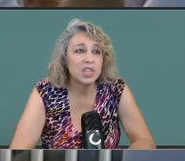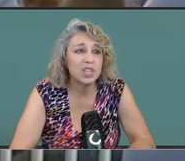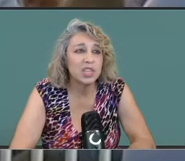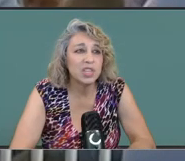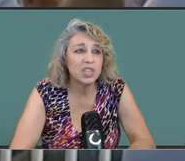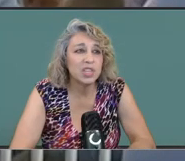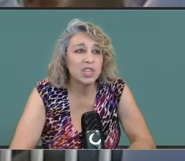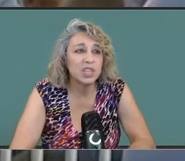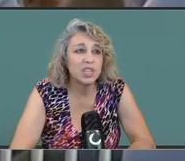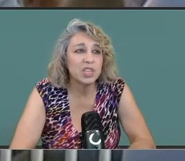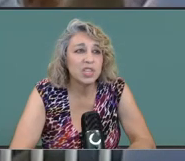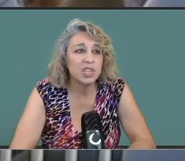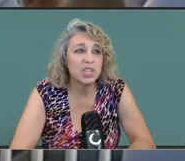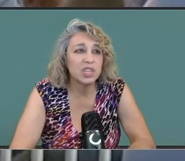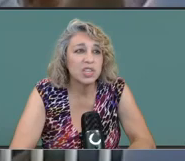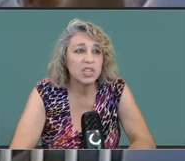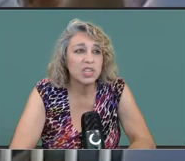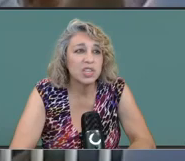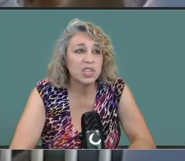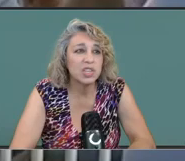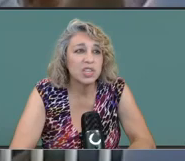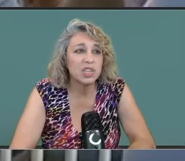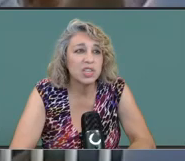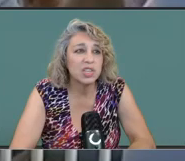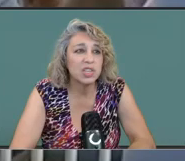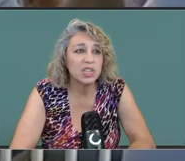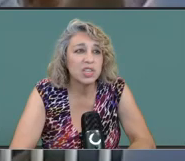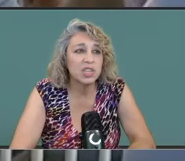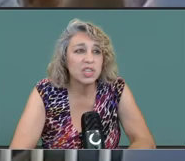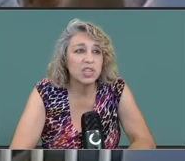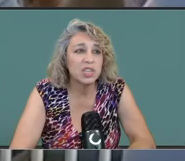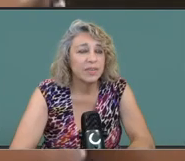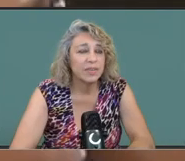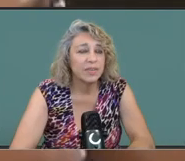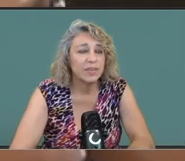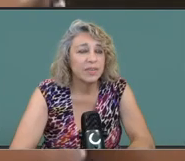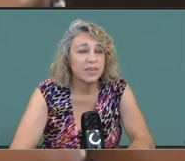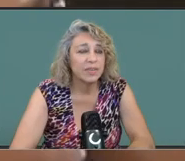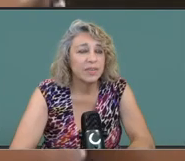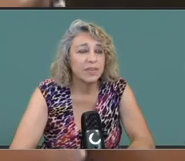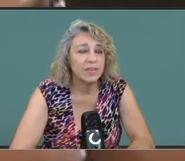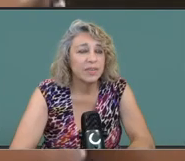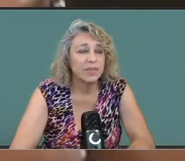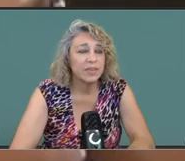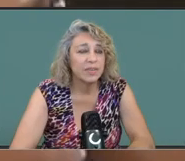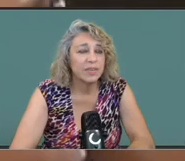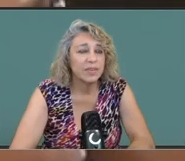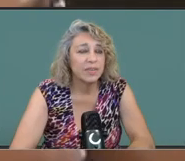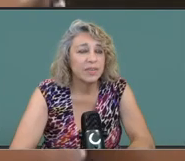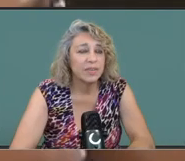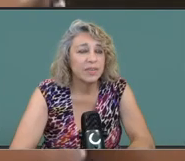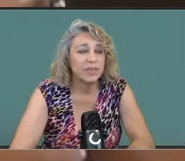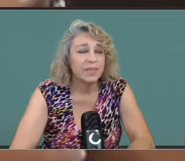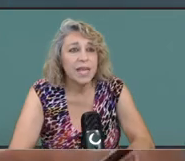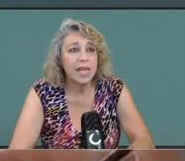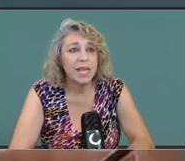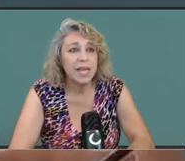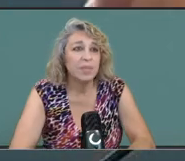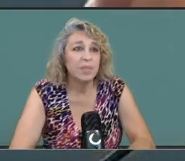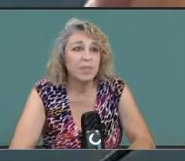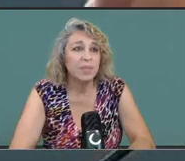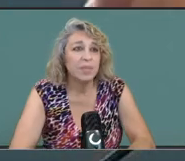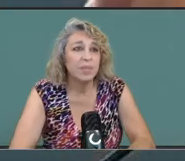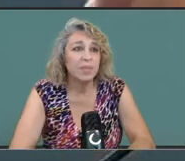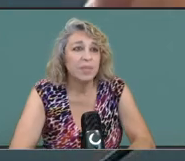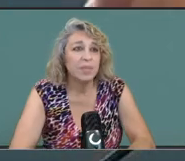withstood it and supported us, and we gained it to end that theft. But no, it has not completely ended. But